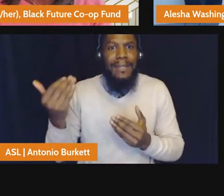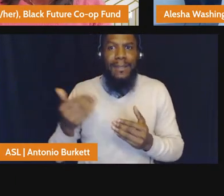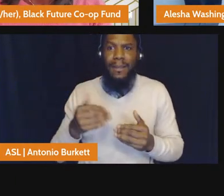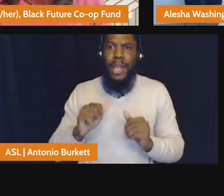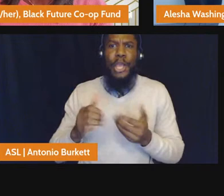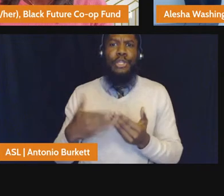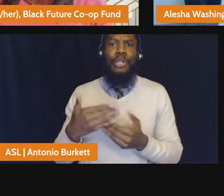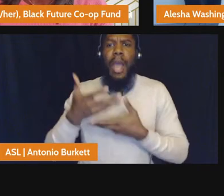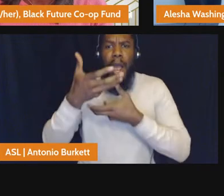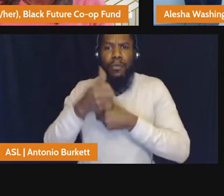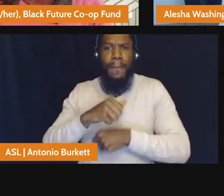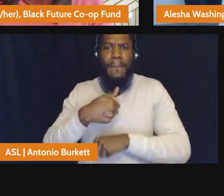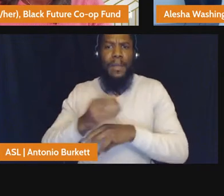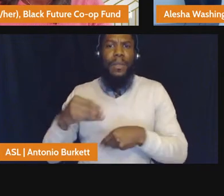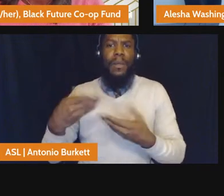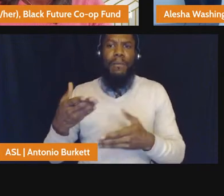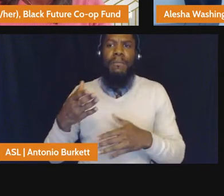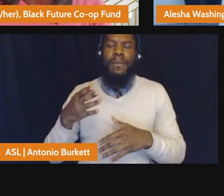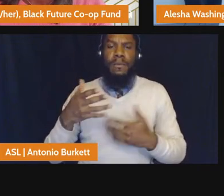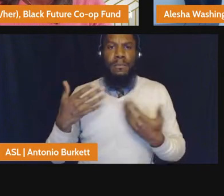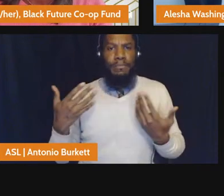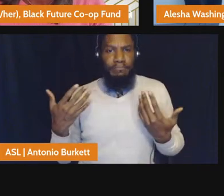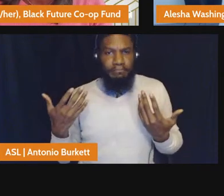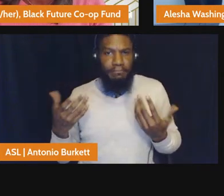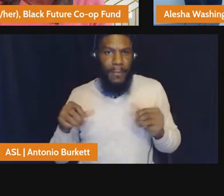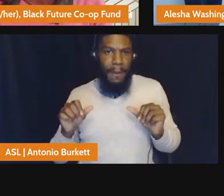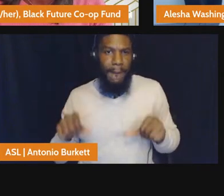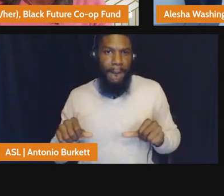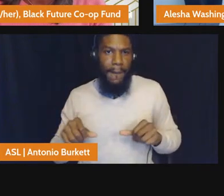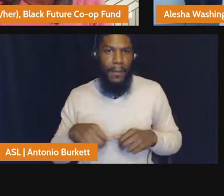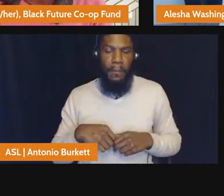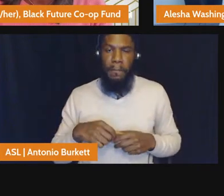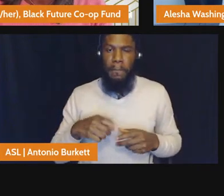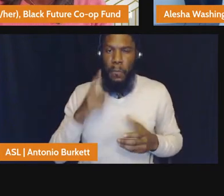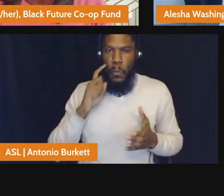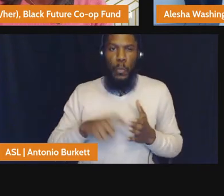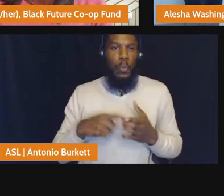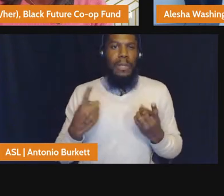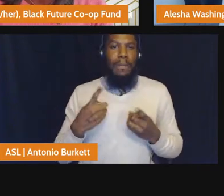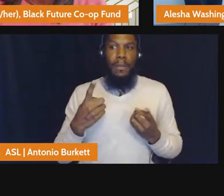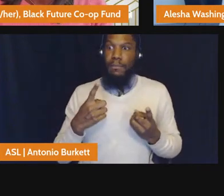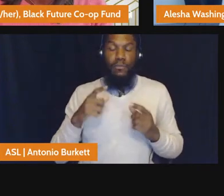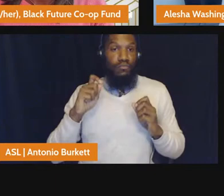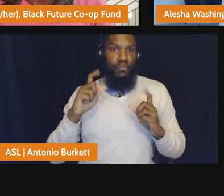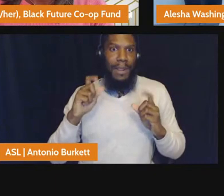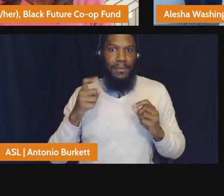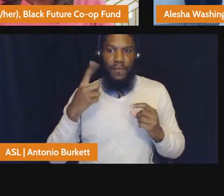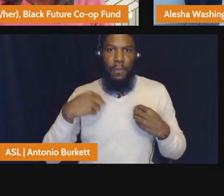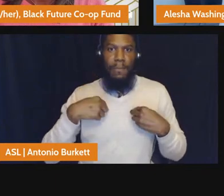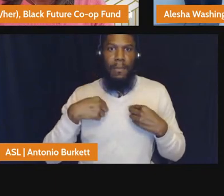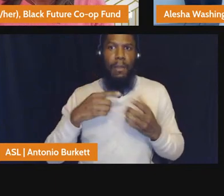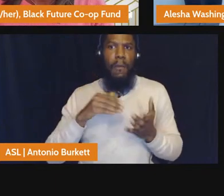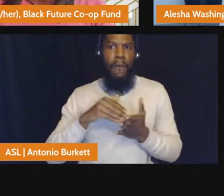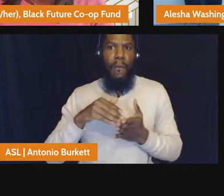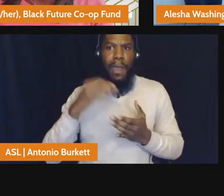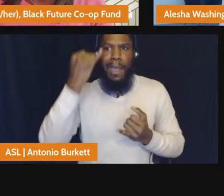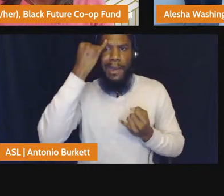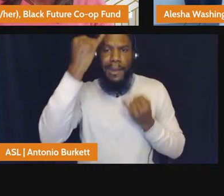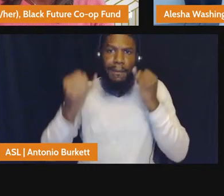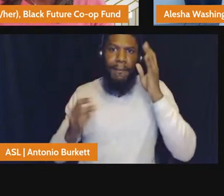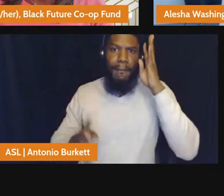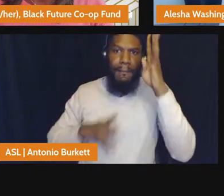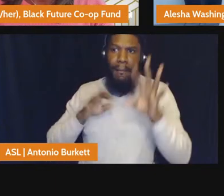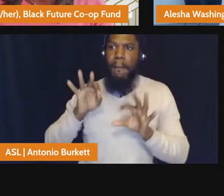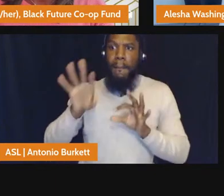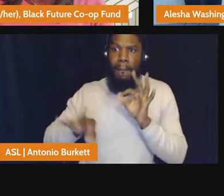philanthropy. Mm-hmm. I think one of the things that are always so surprising to me is that often these ideas that we put forth as like new ways of going